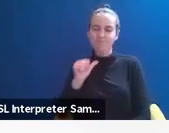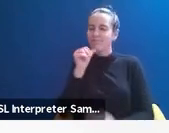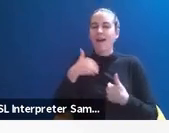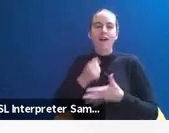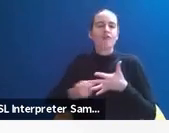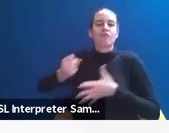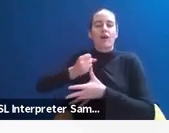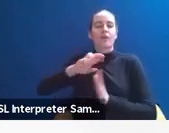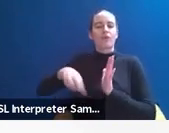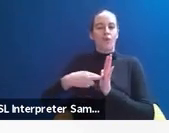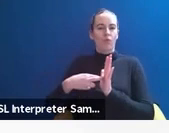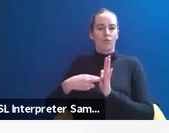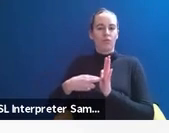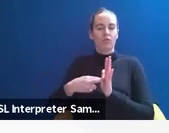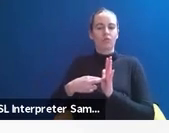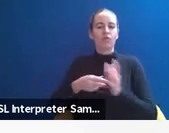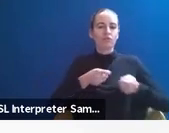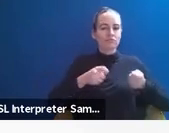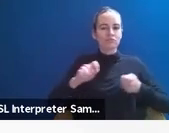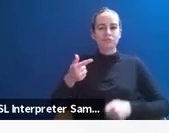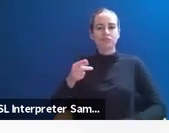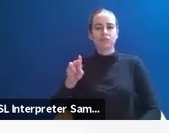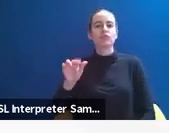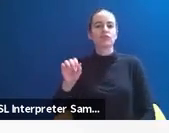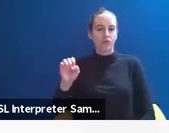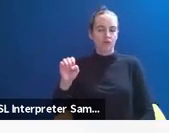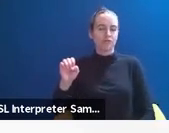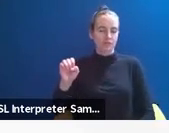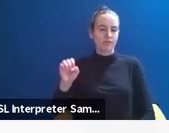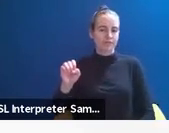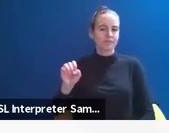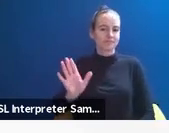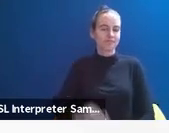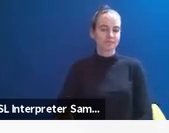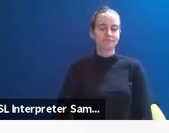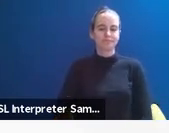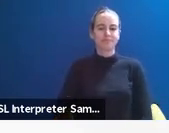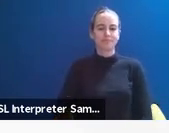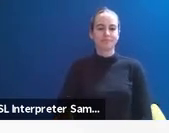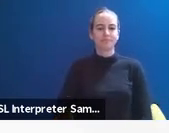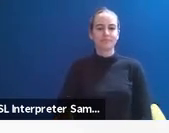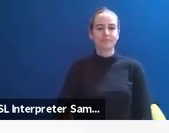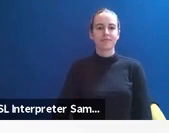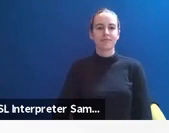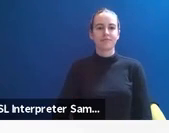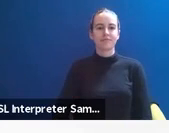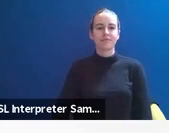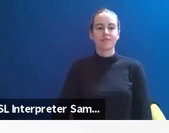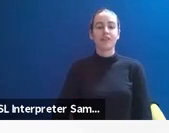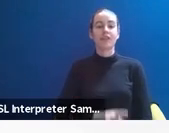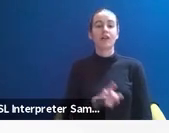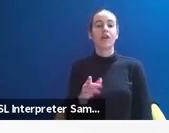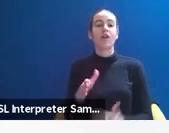in the regulation of glucose, but rather in protein synthesis and signaling pathways. In the next slide, we can see an